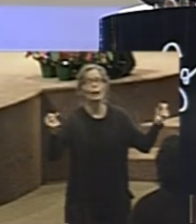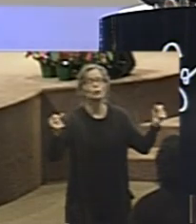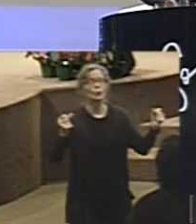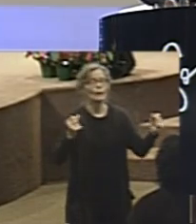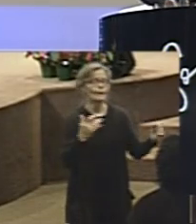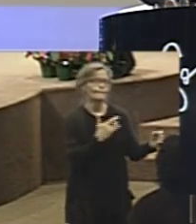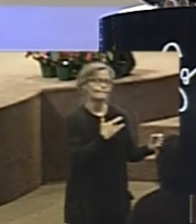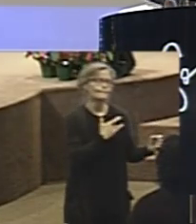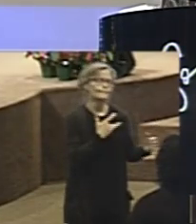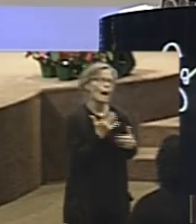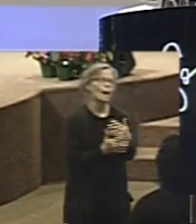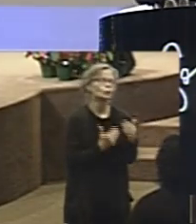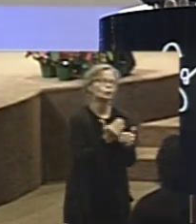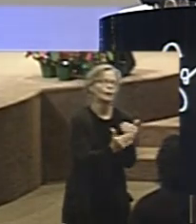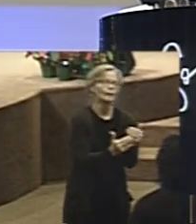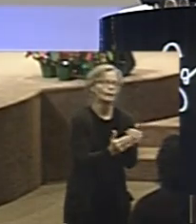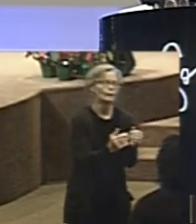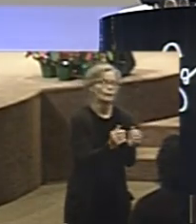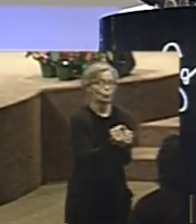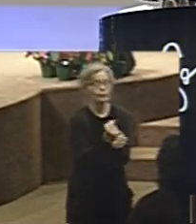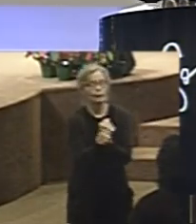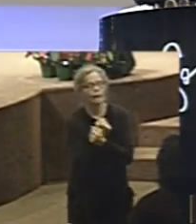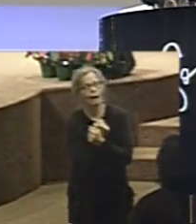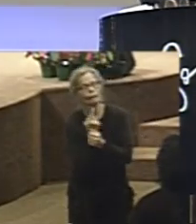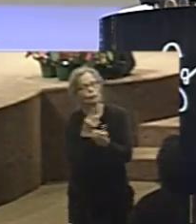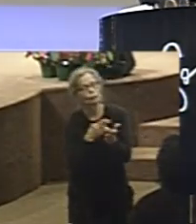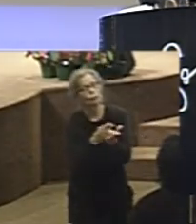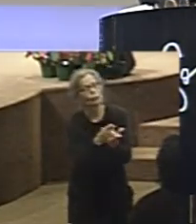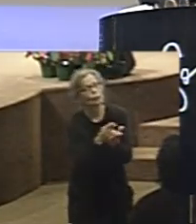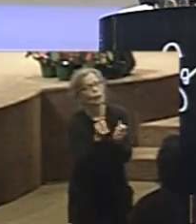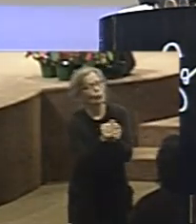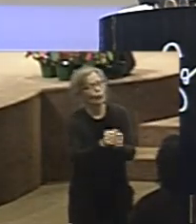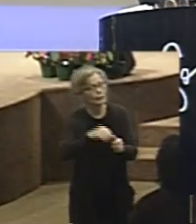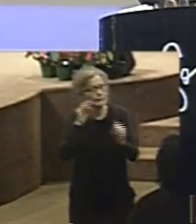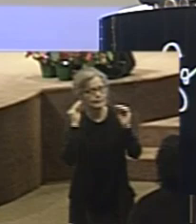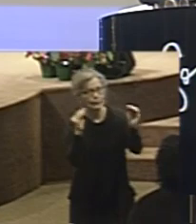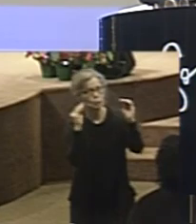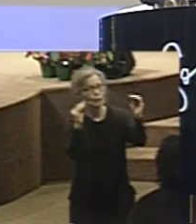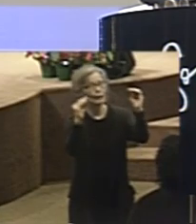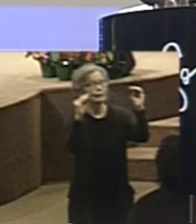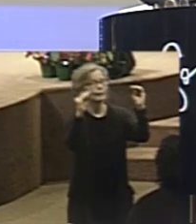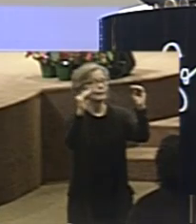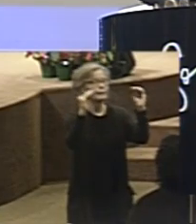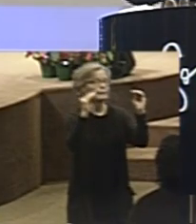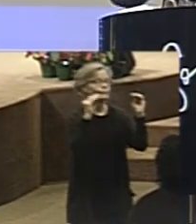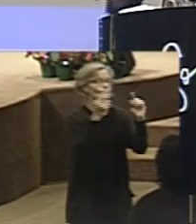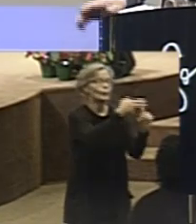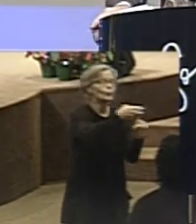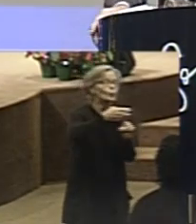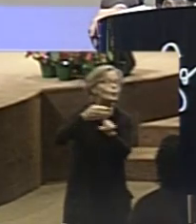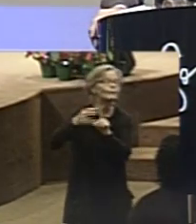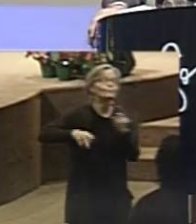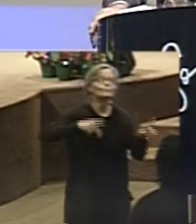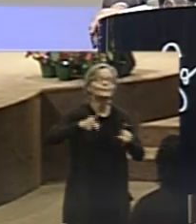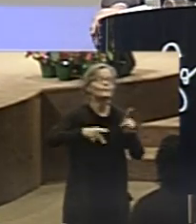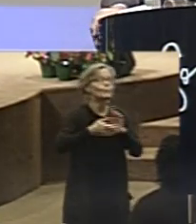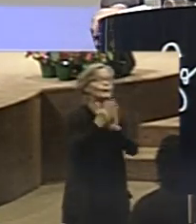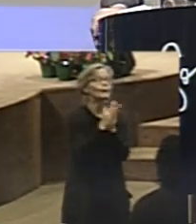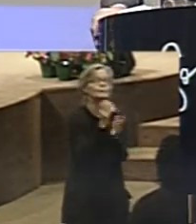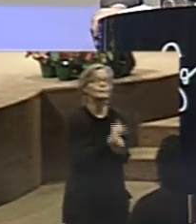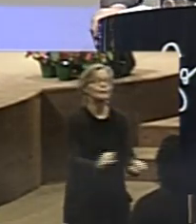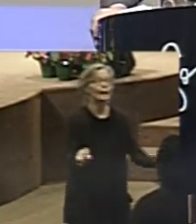love for truth, with evangelism, with disciple making. Let us love one